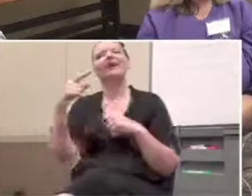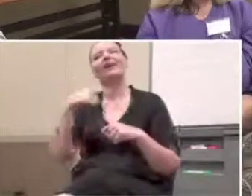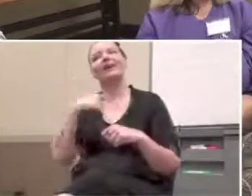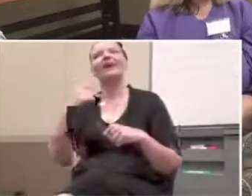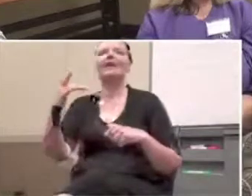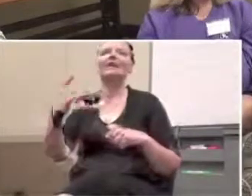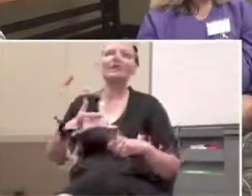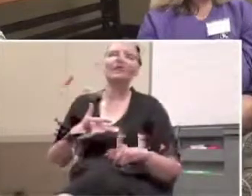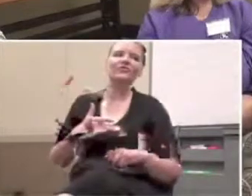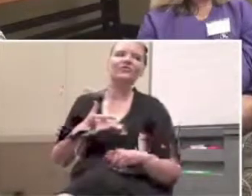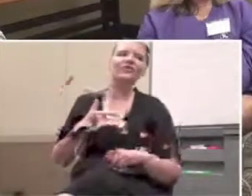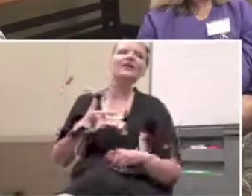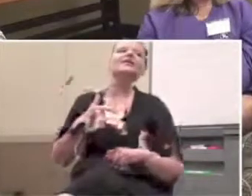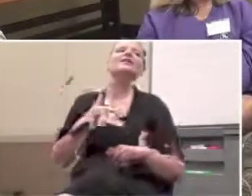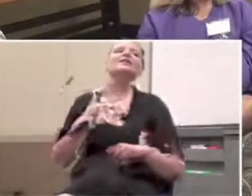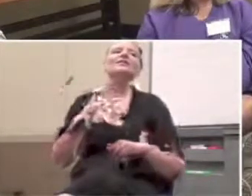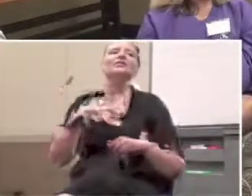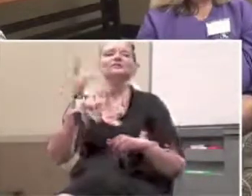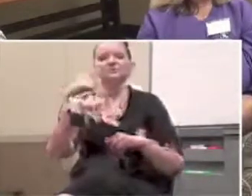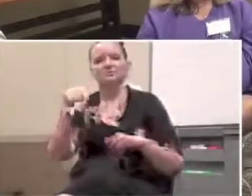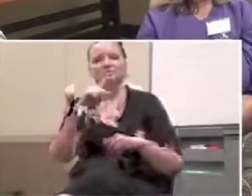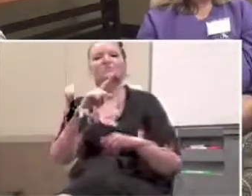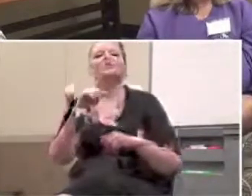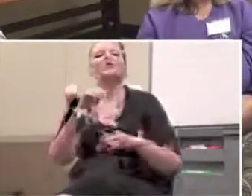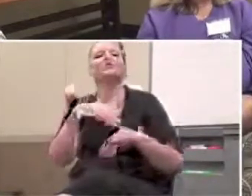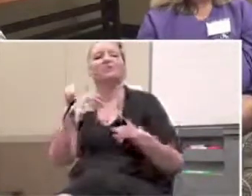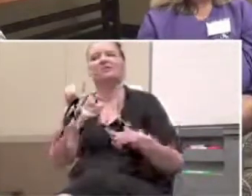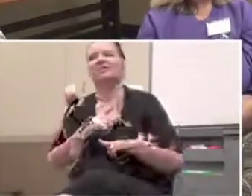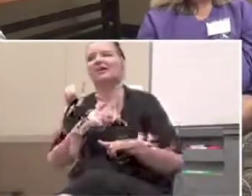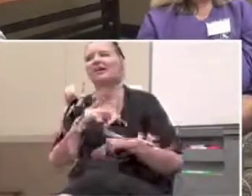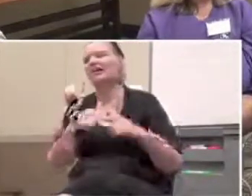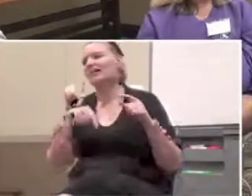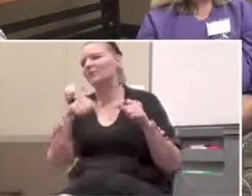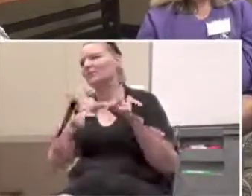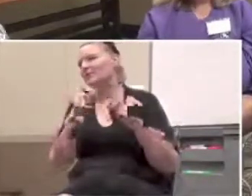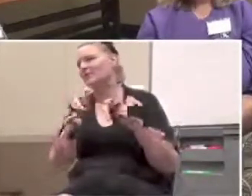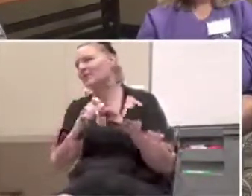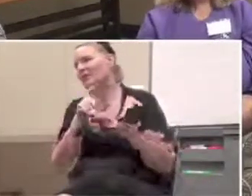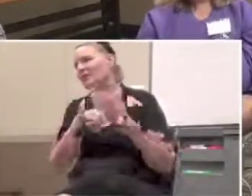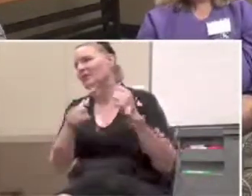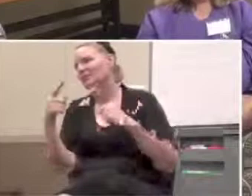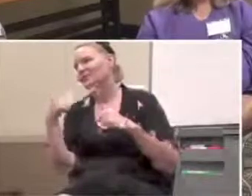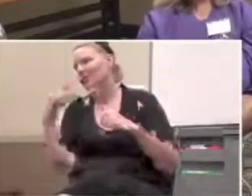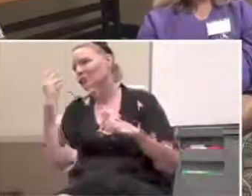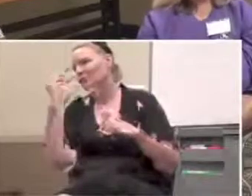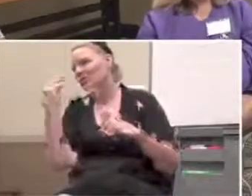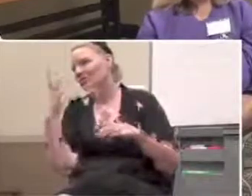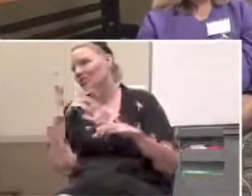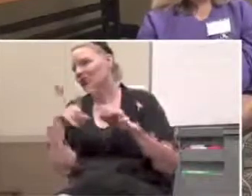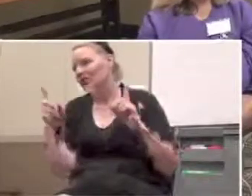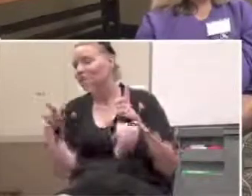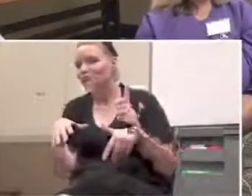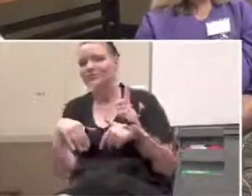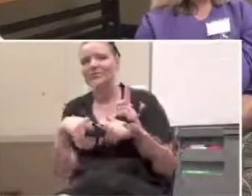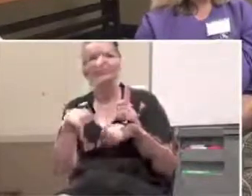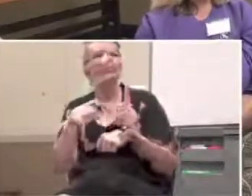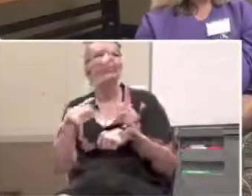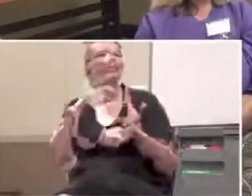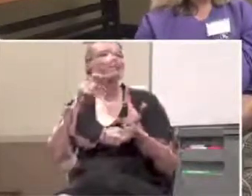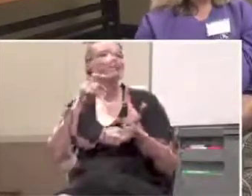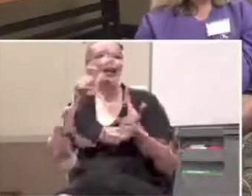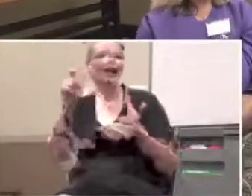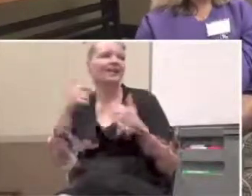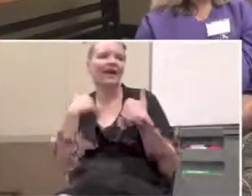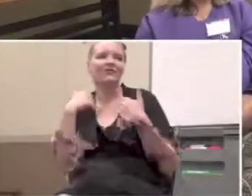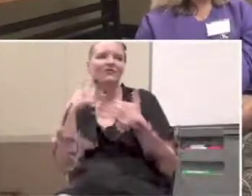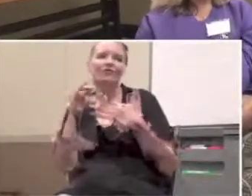I see that you guys are upset, and I can't remember exactly what you said, it was beautiful, but we had no choice but to come